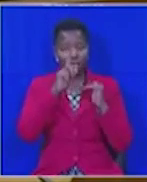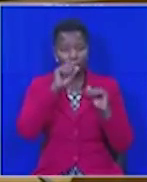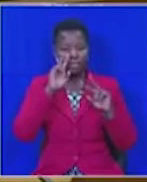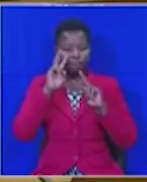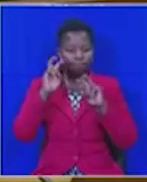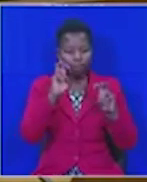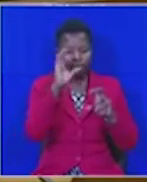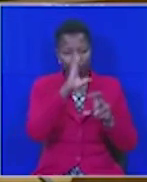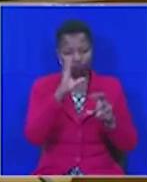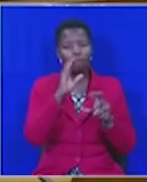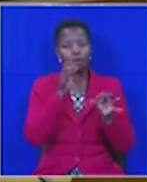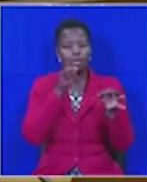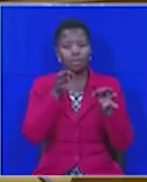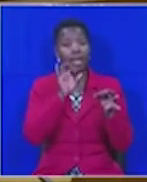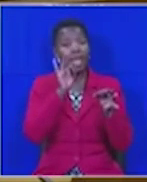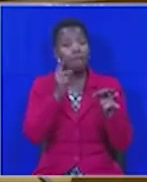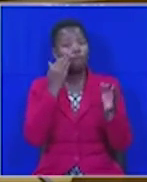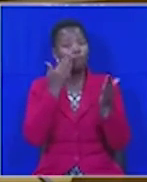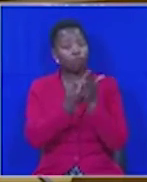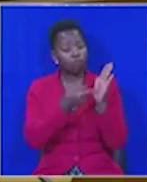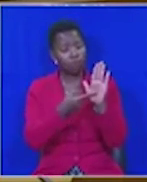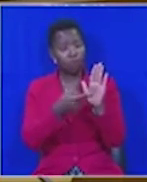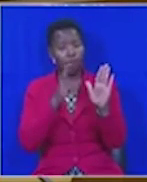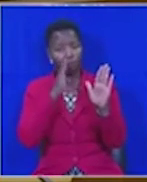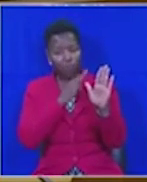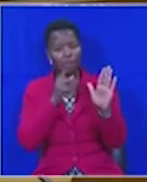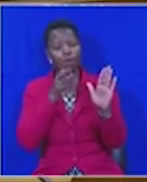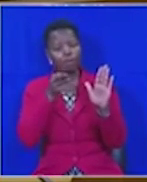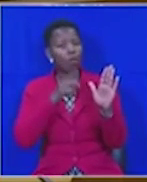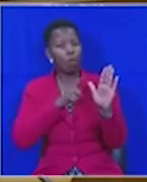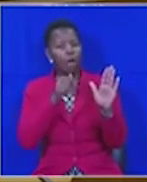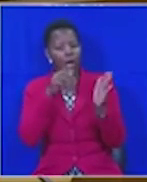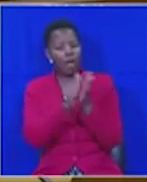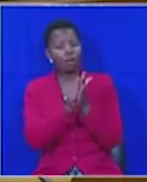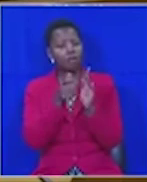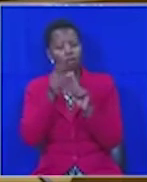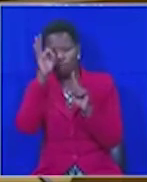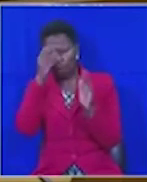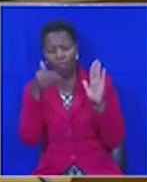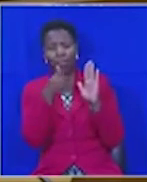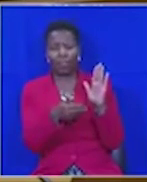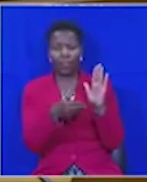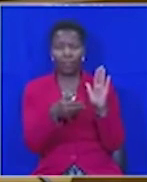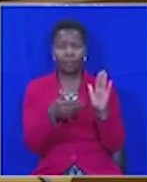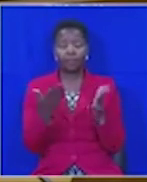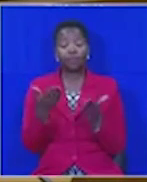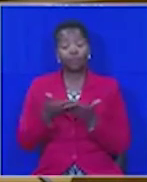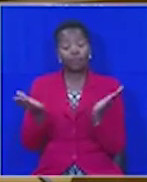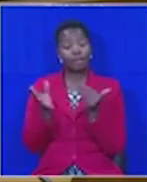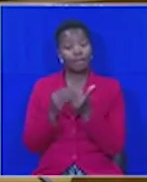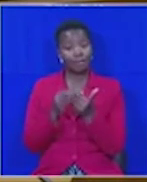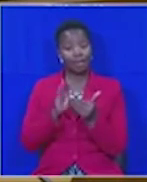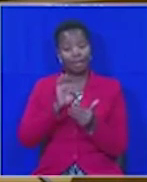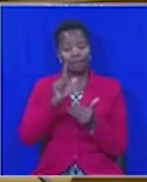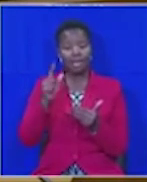be required. The bill, therefore, members, expands the definition, as other members have already said, of